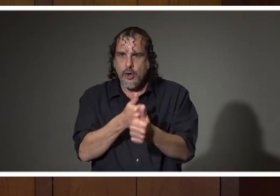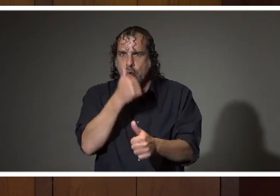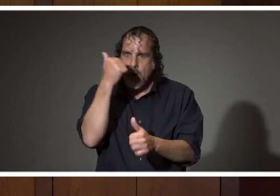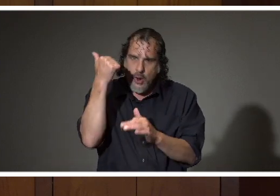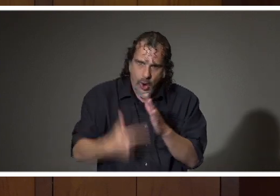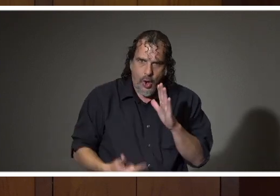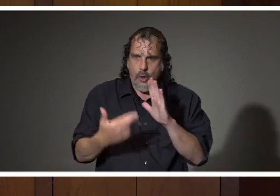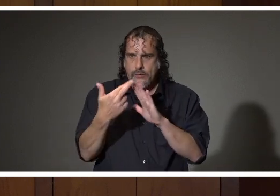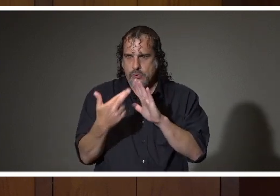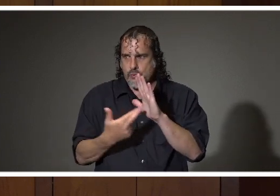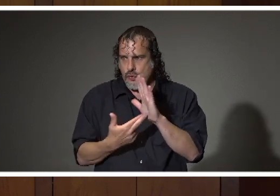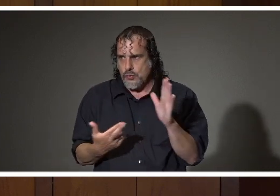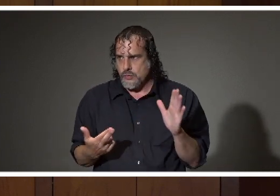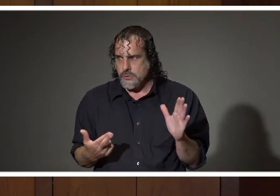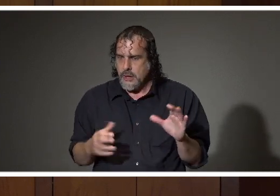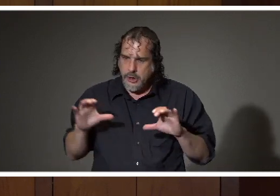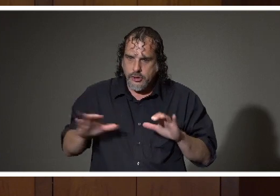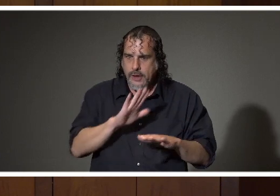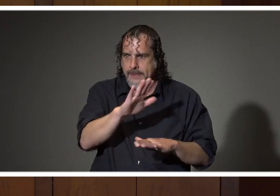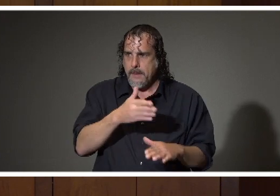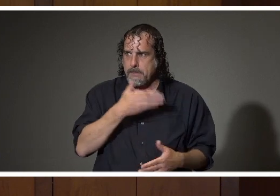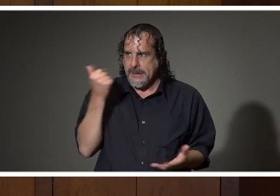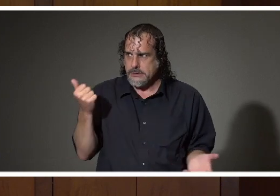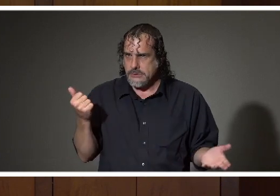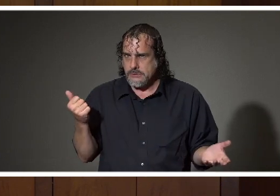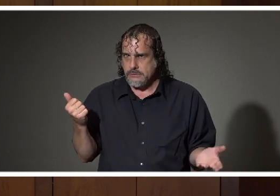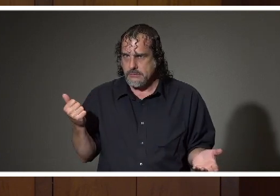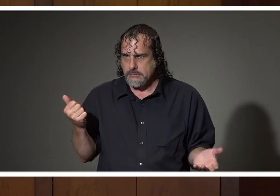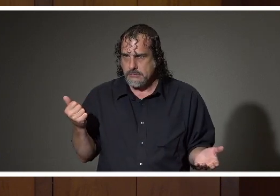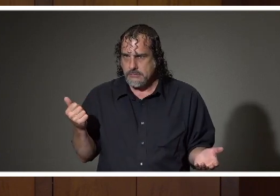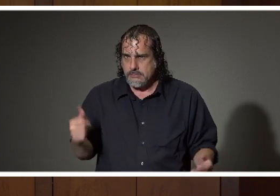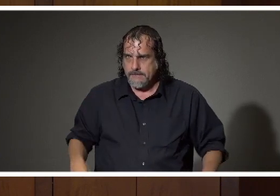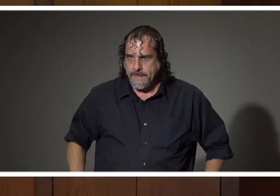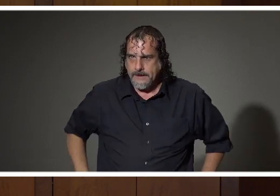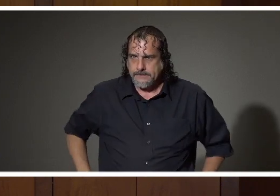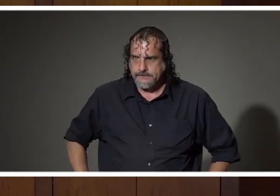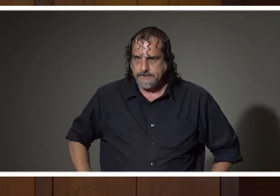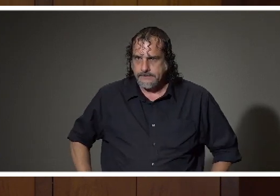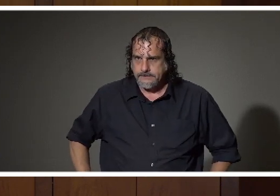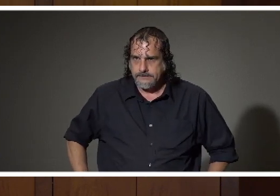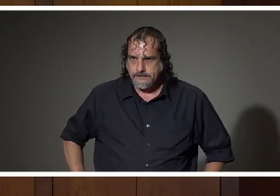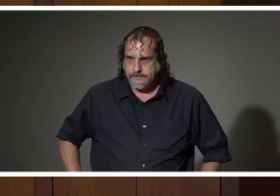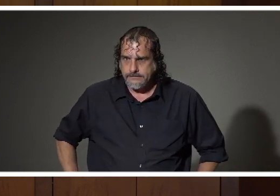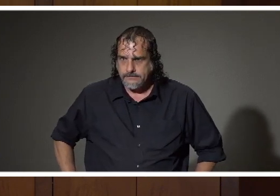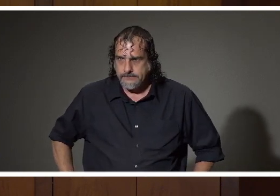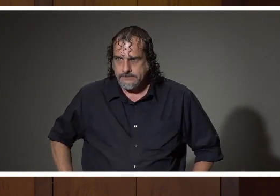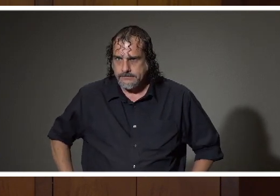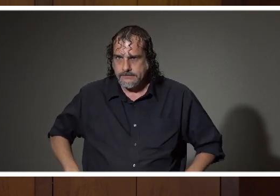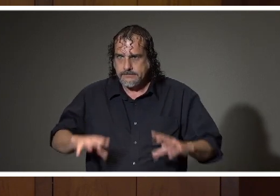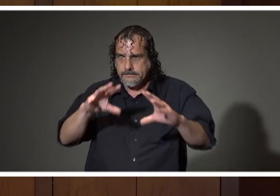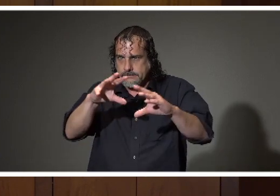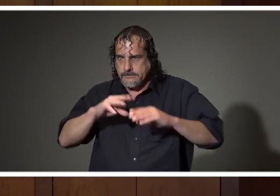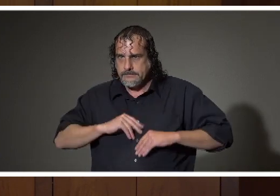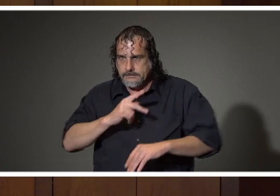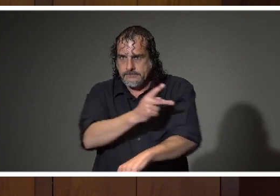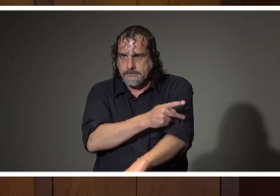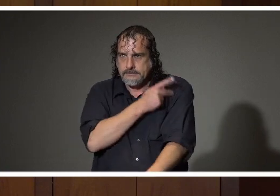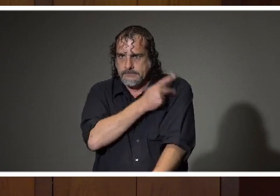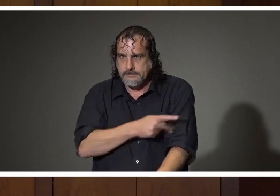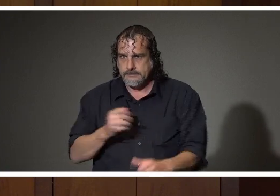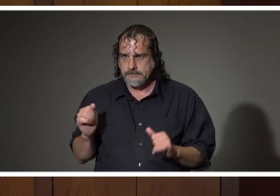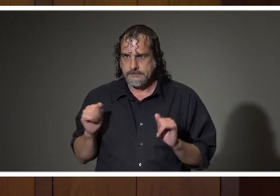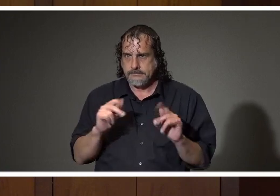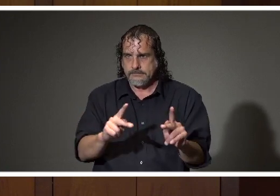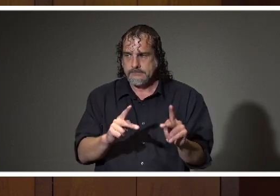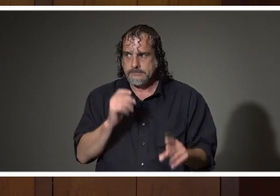rules, done the best they could, and are ready to accept back their clients? There's a few